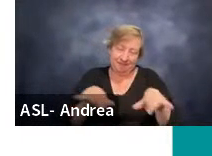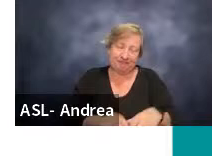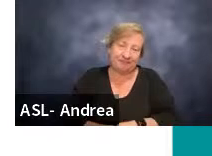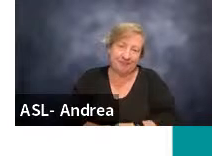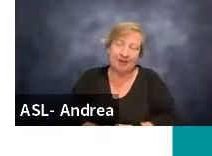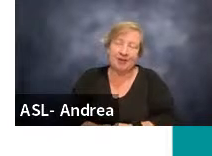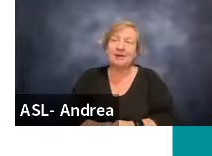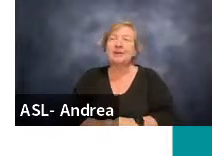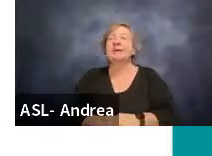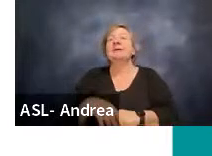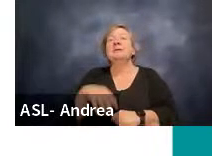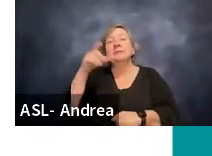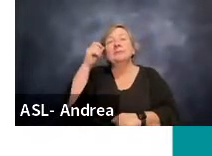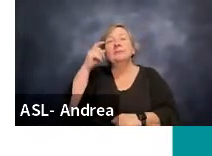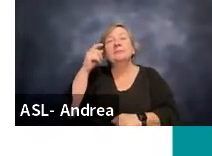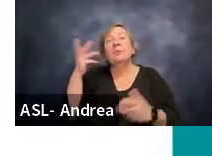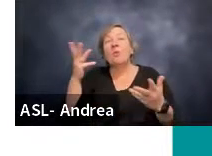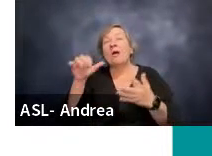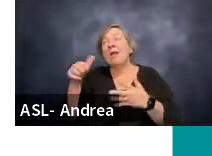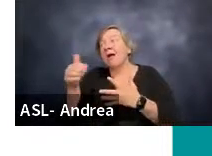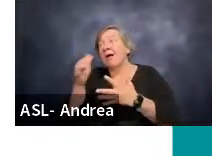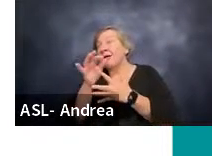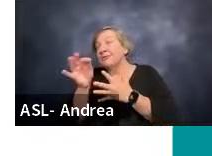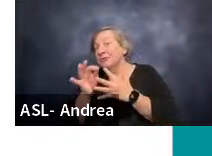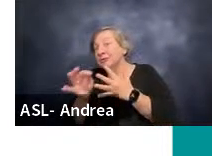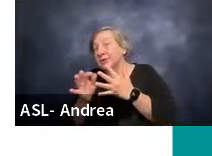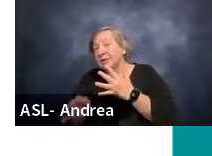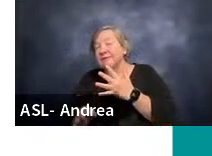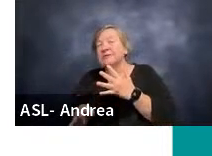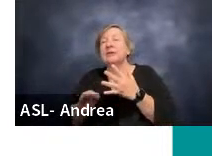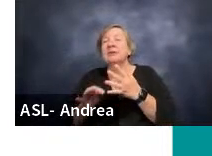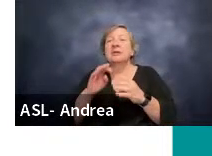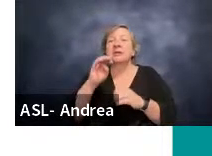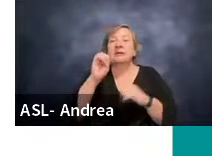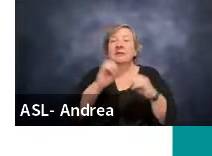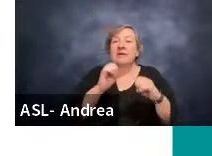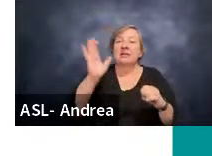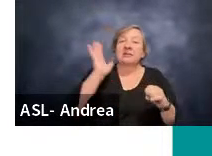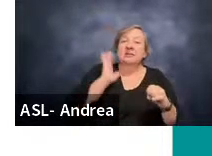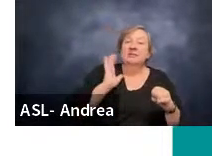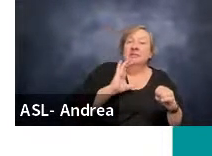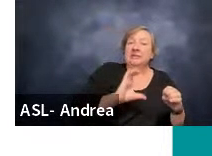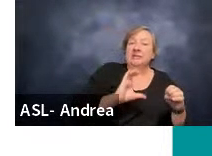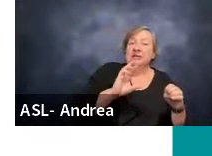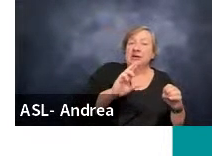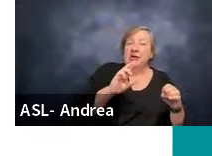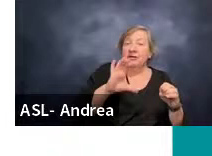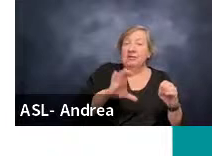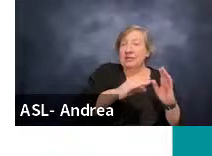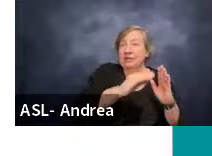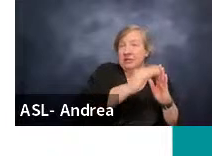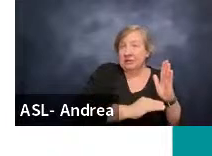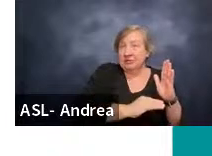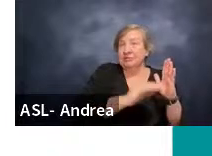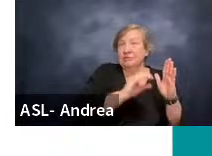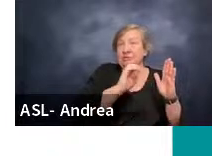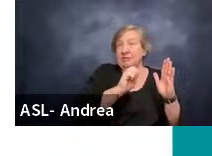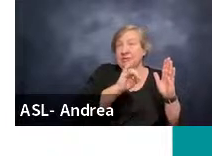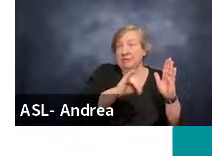Similarly, the range of alternatives that were evaluated in the Columbia River Crossing draft